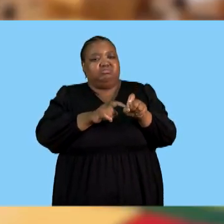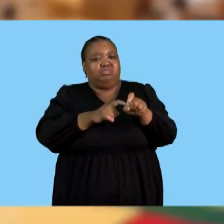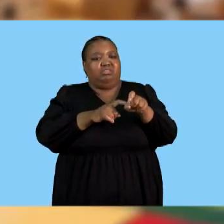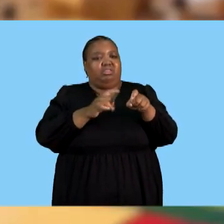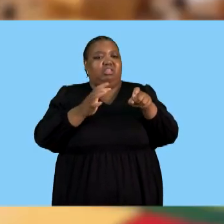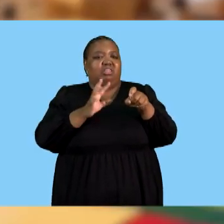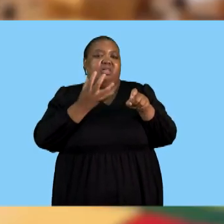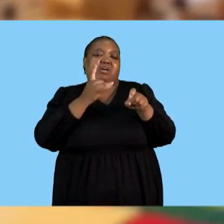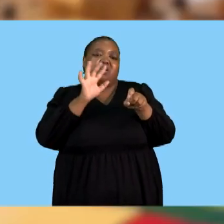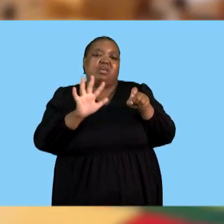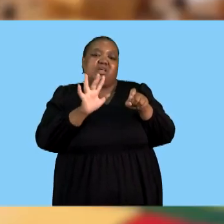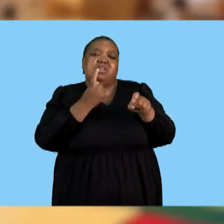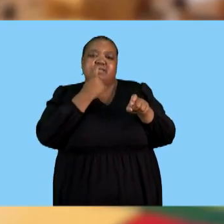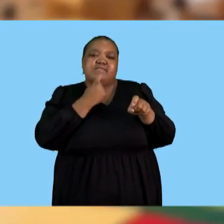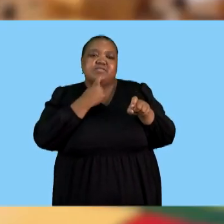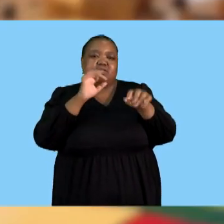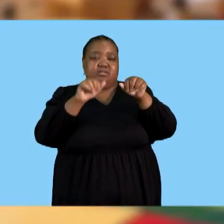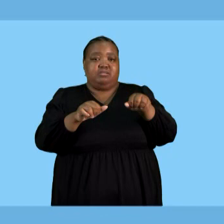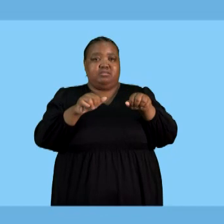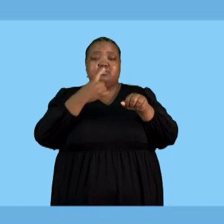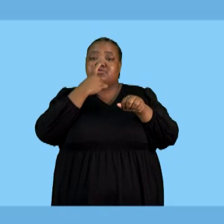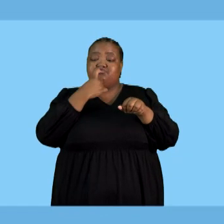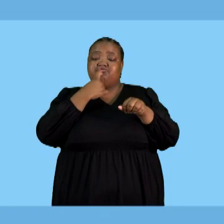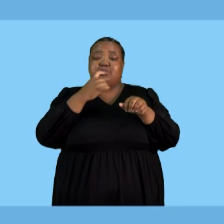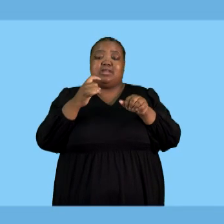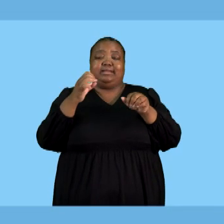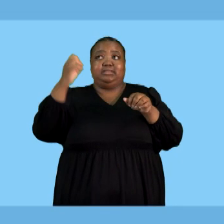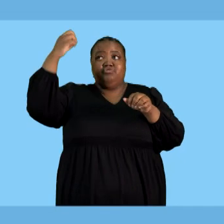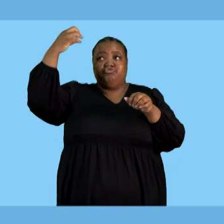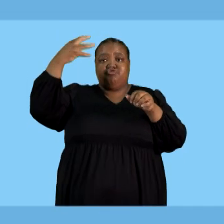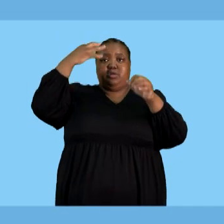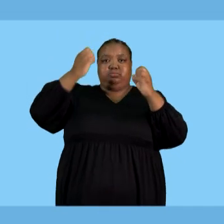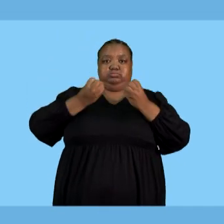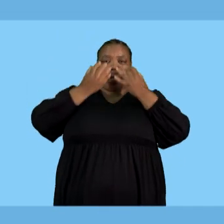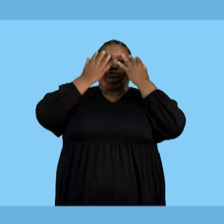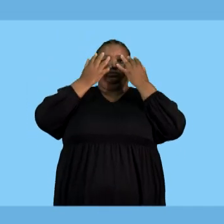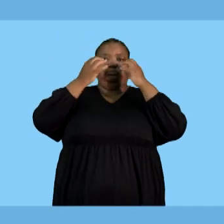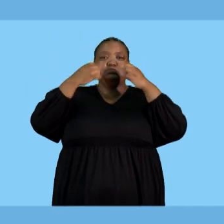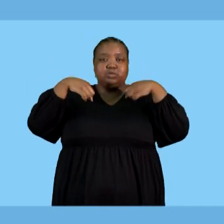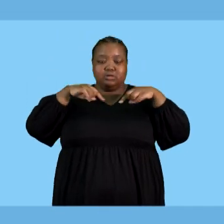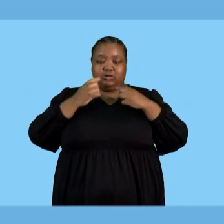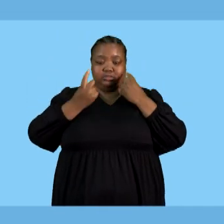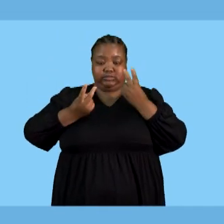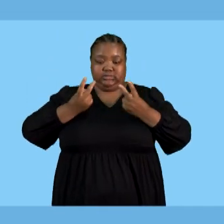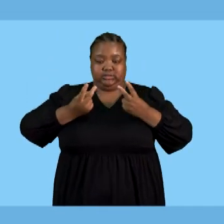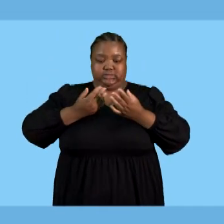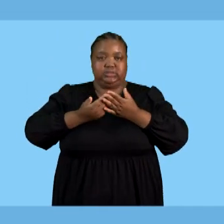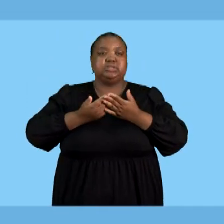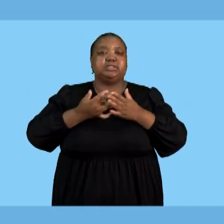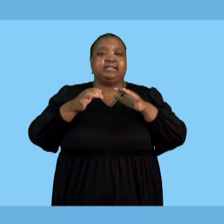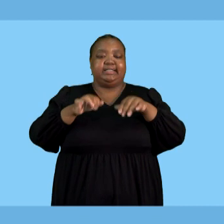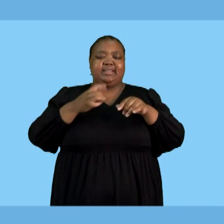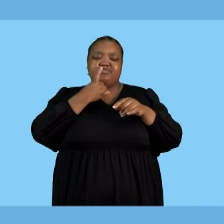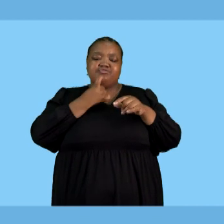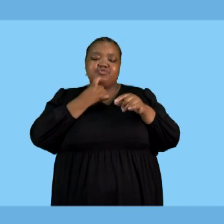is a red insect. So red light is reflected back to our eyes, and so we can see the red color from